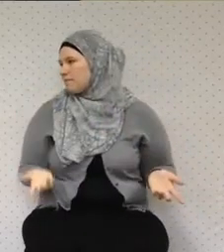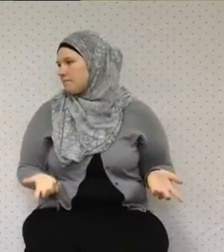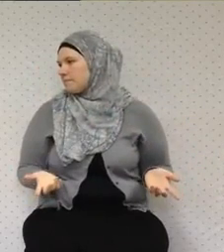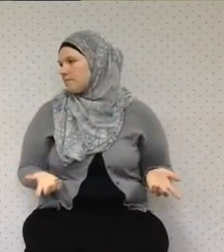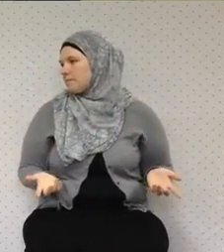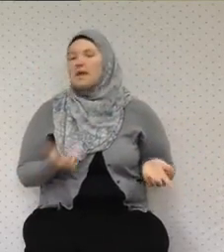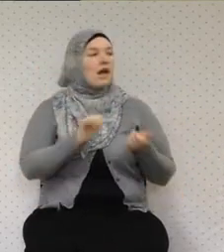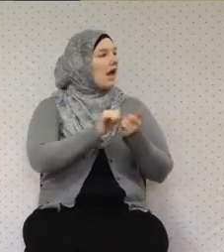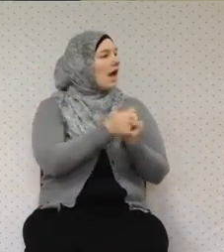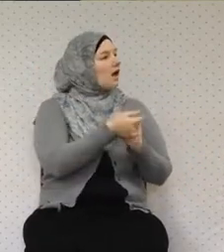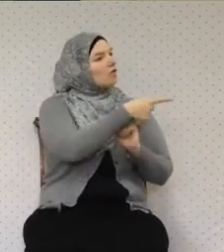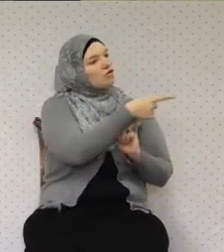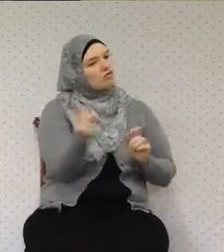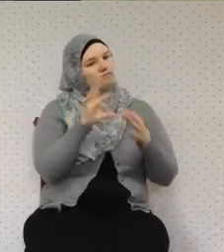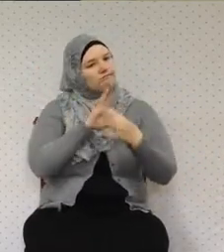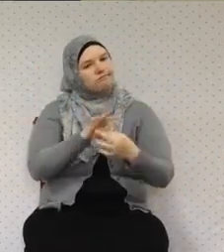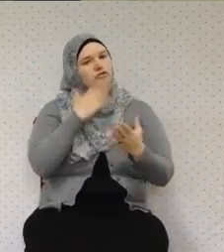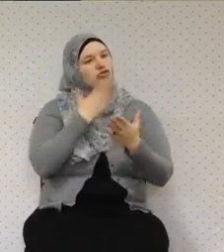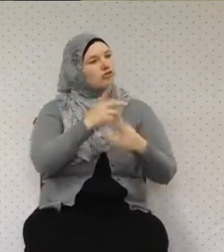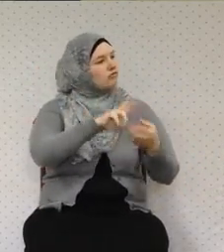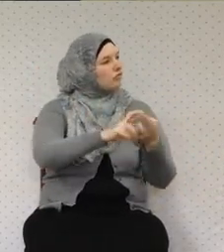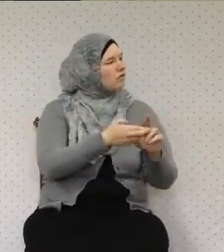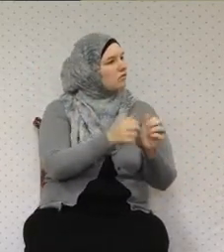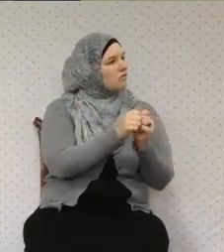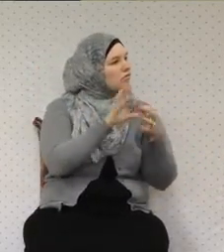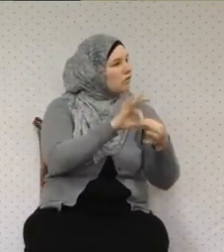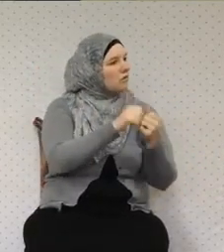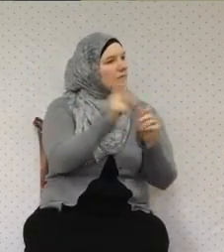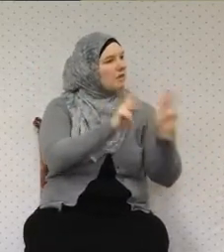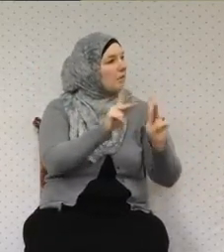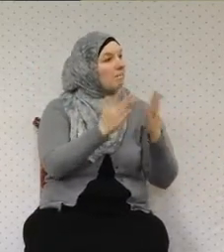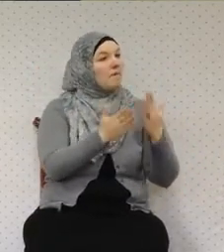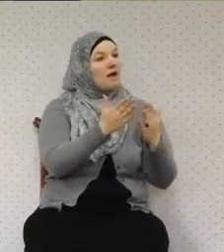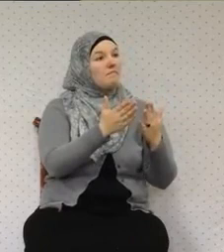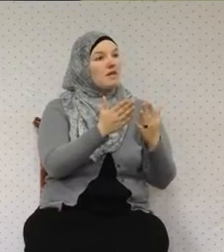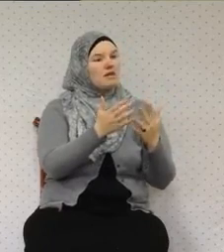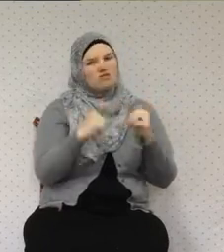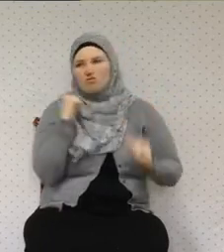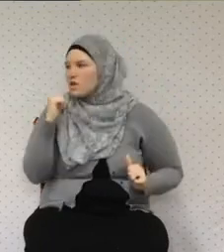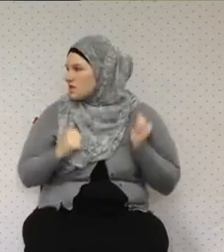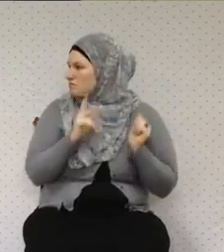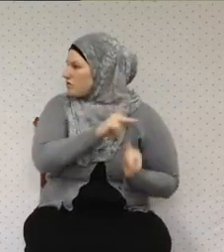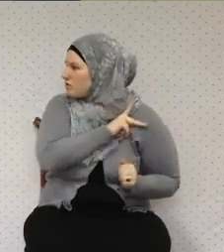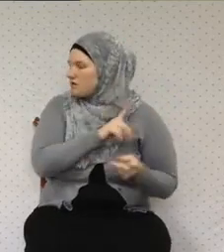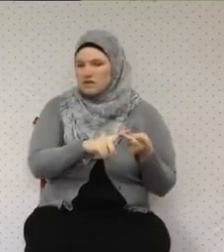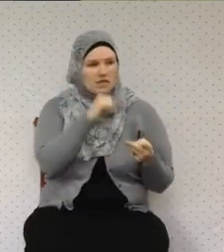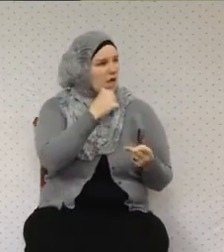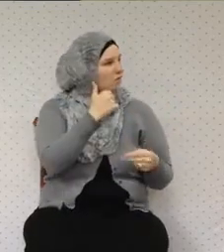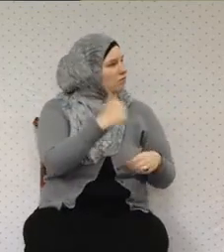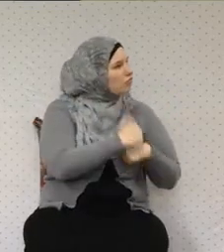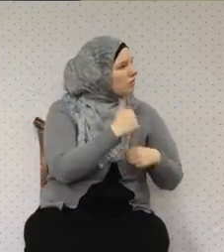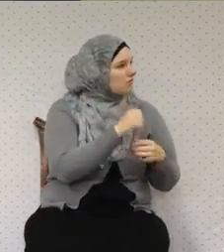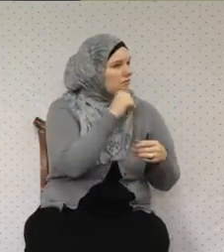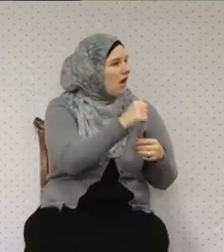you maintain a good relationship with people when they are offensive, aggressive,